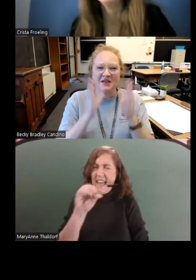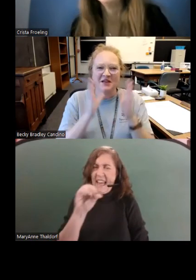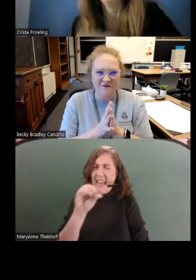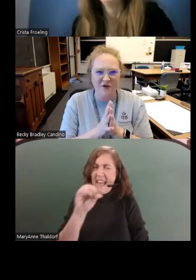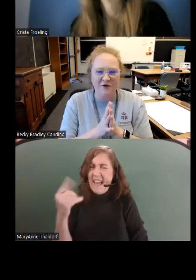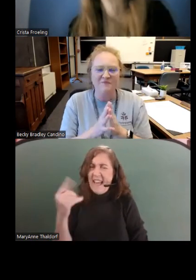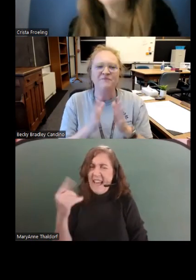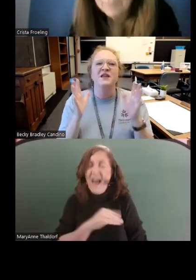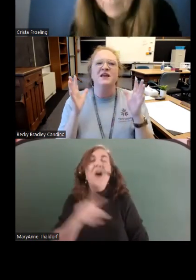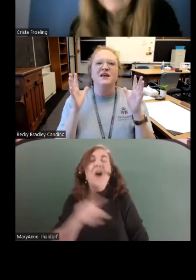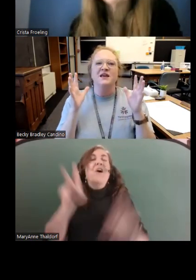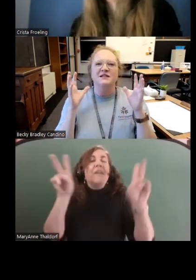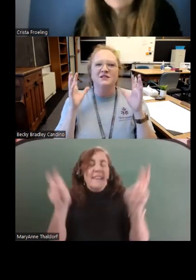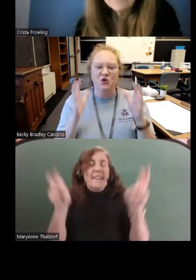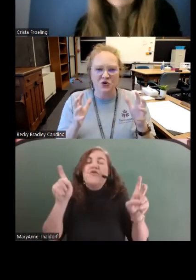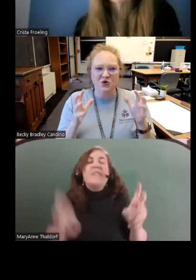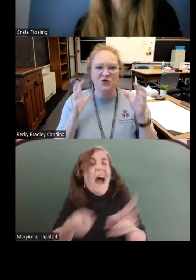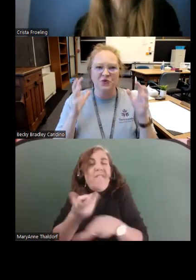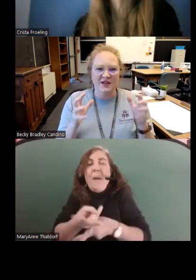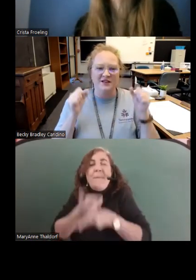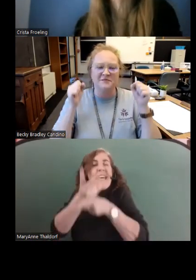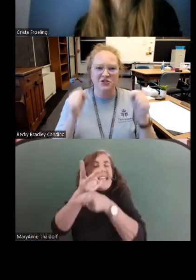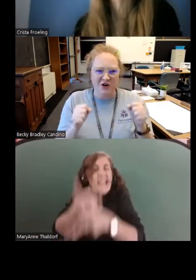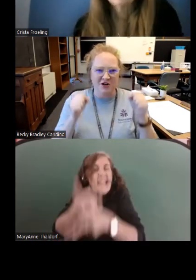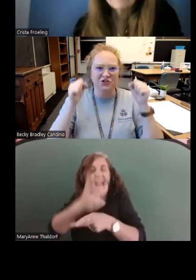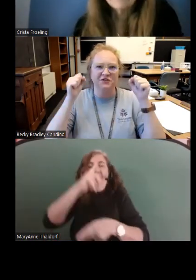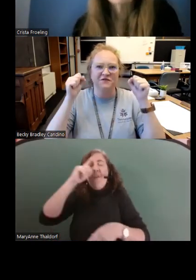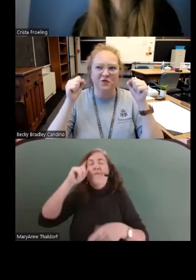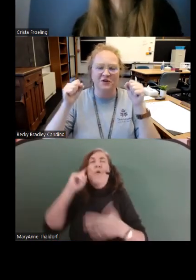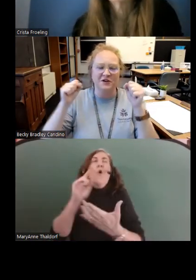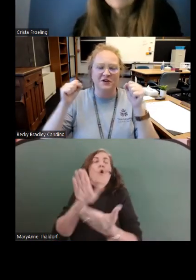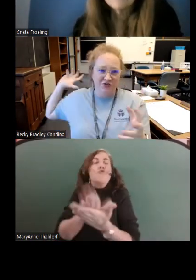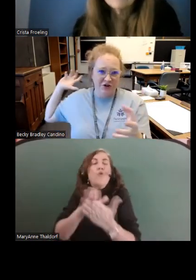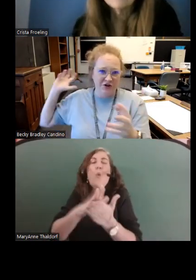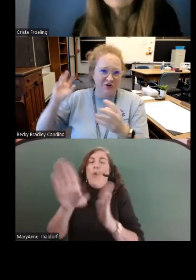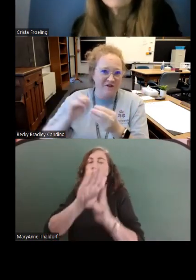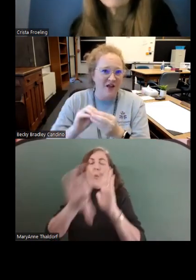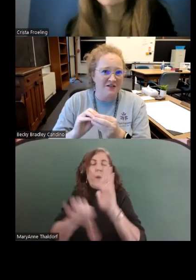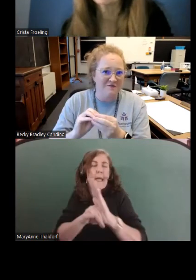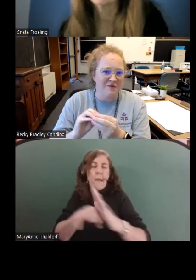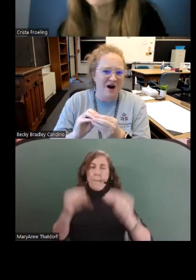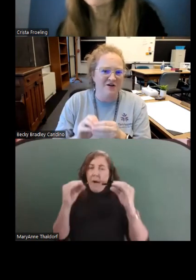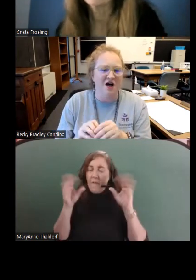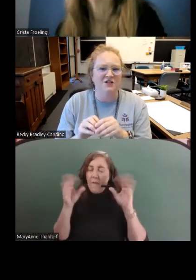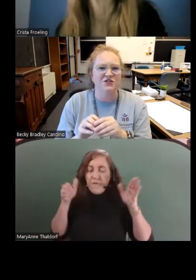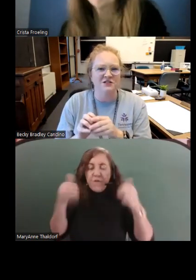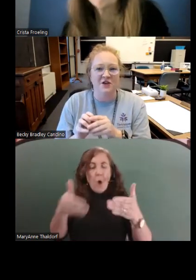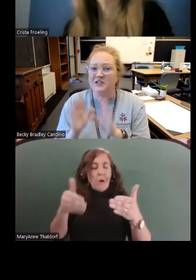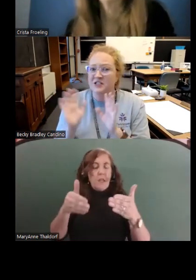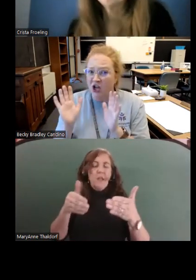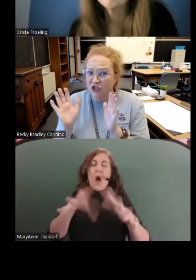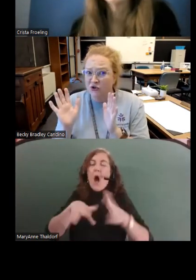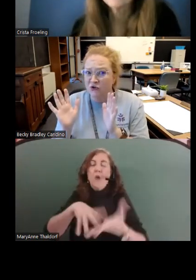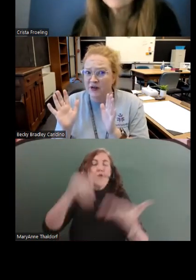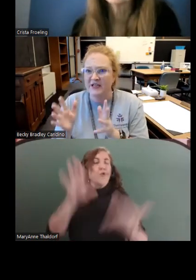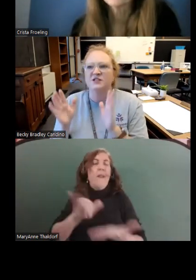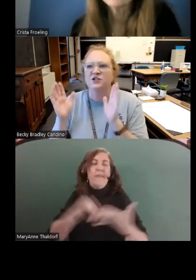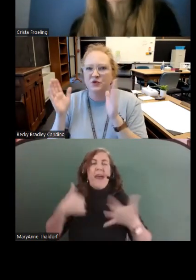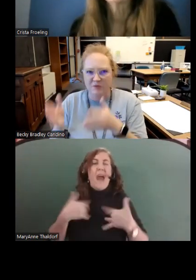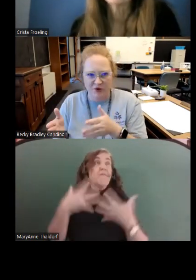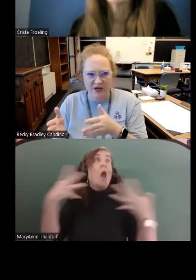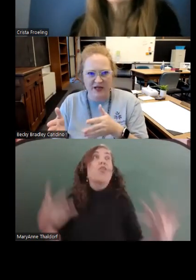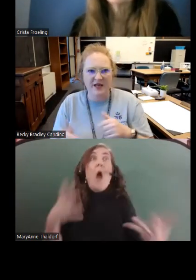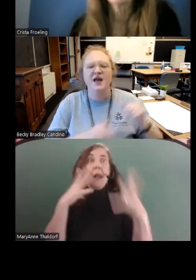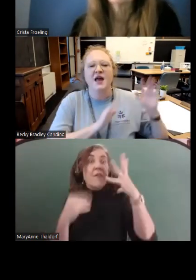be careful. School curriculum is structured for children who have lots of prior knowledge. And so it's not tutoring to